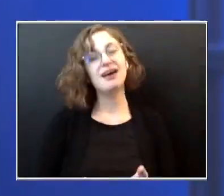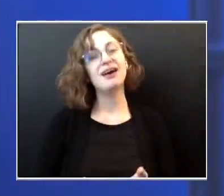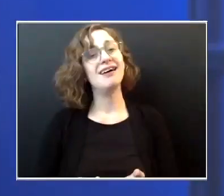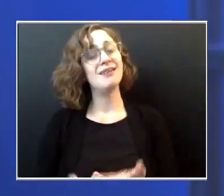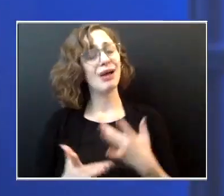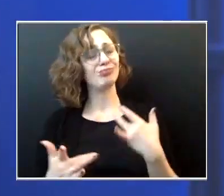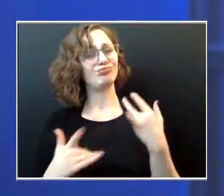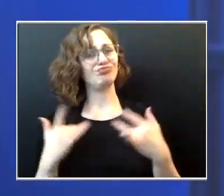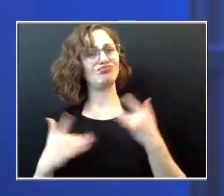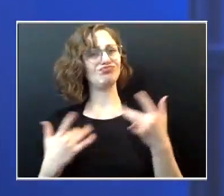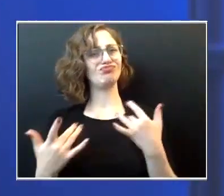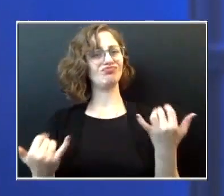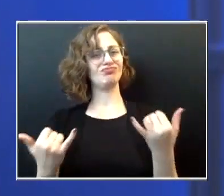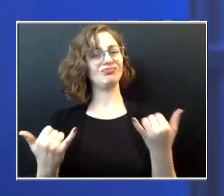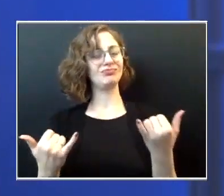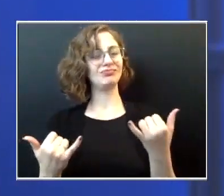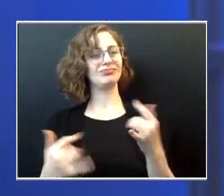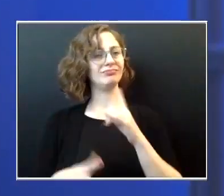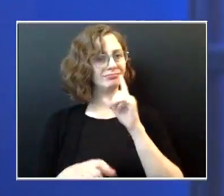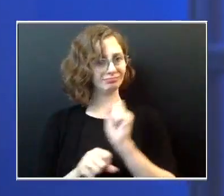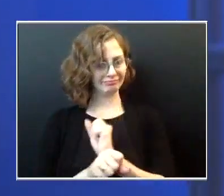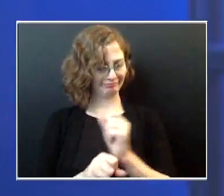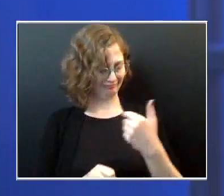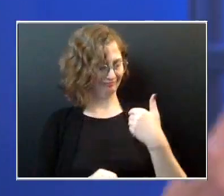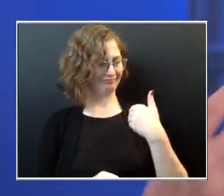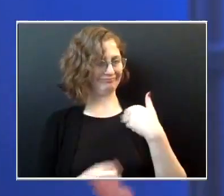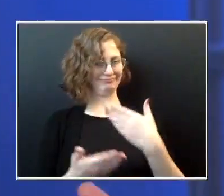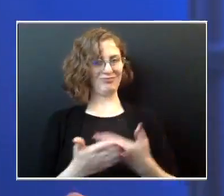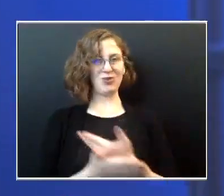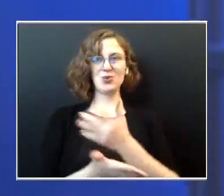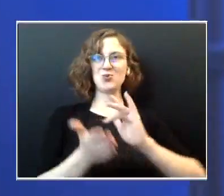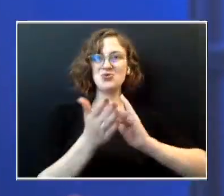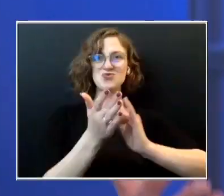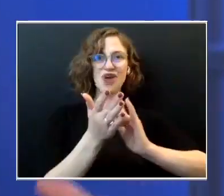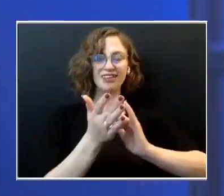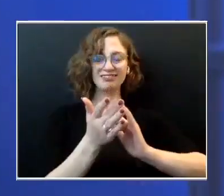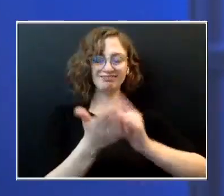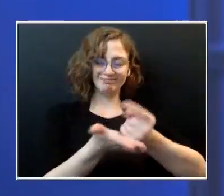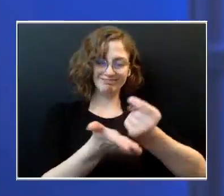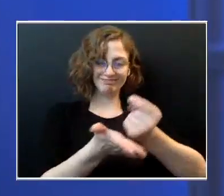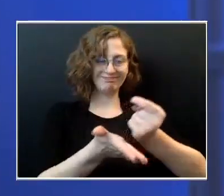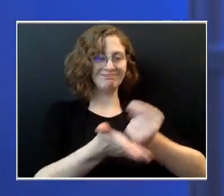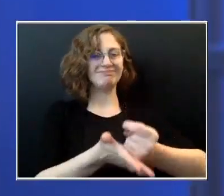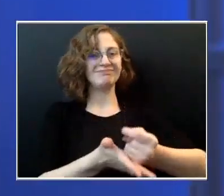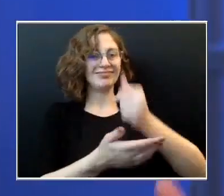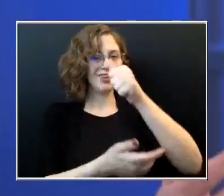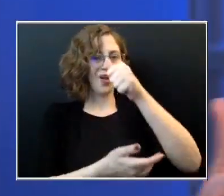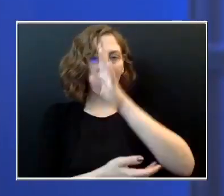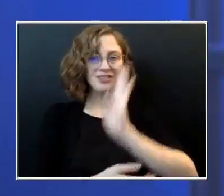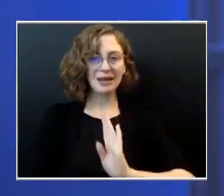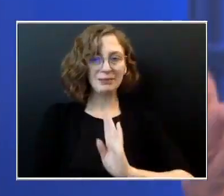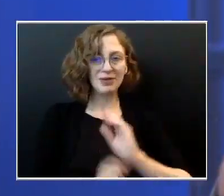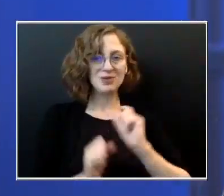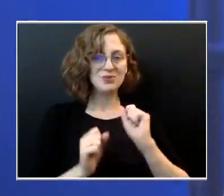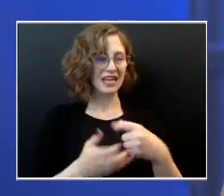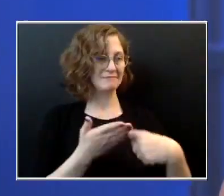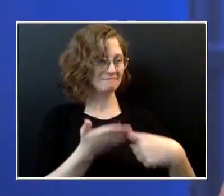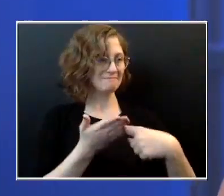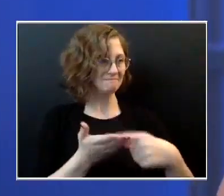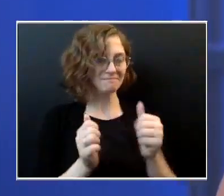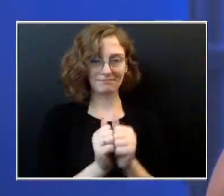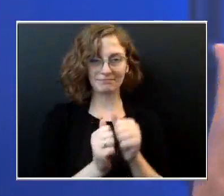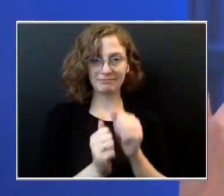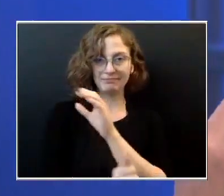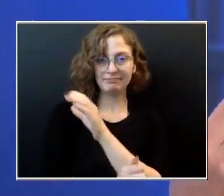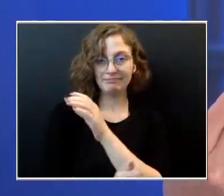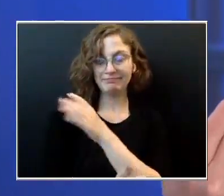have new drugs for Alzheimer's disease. The conversation in clinic when we're seeing patients didn't change, at least for my